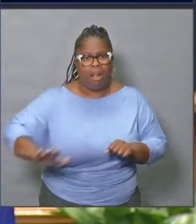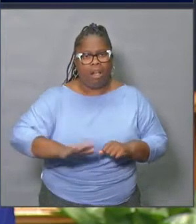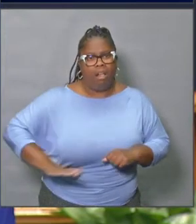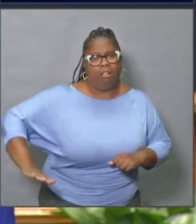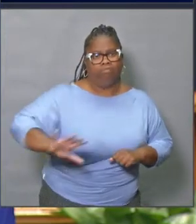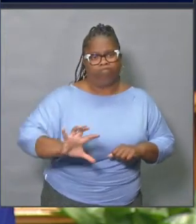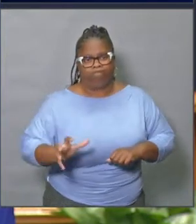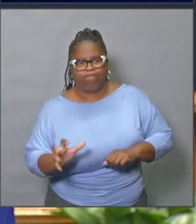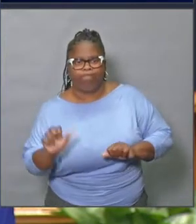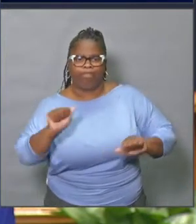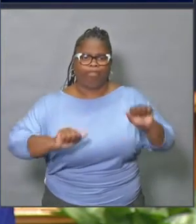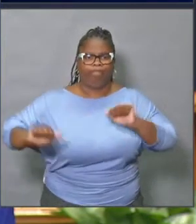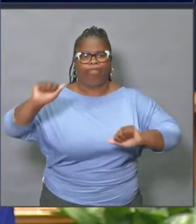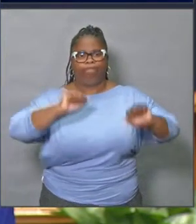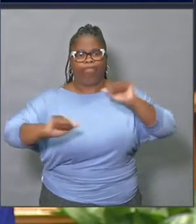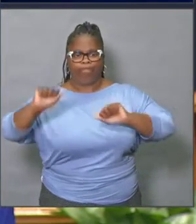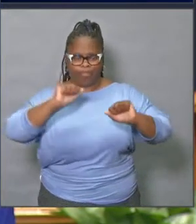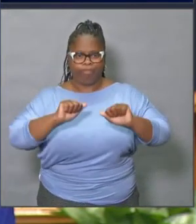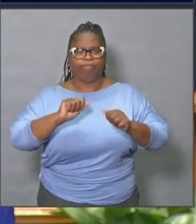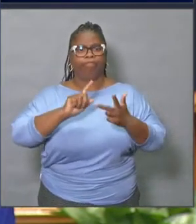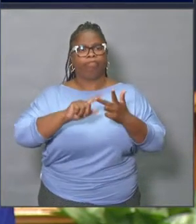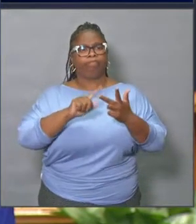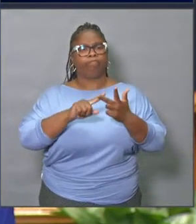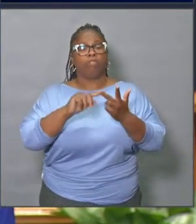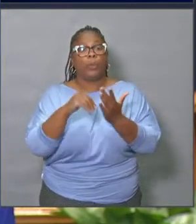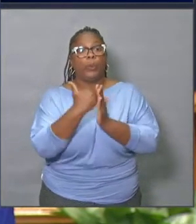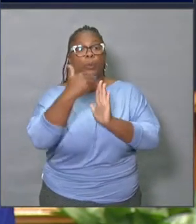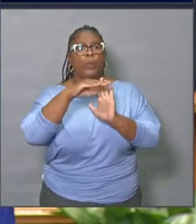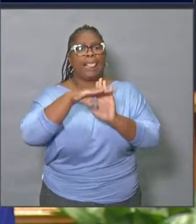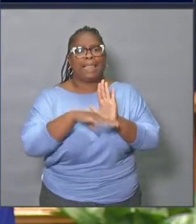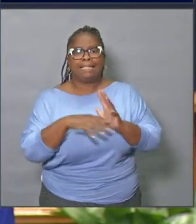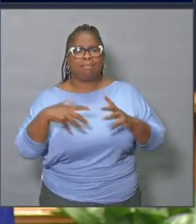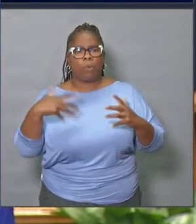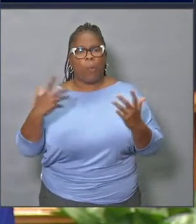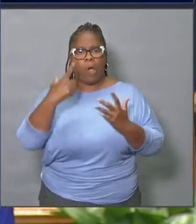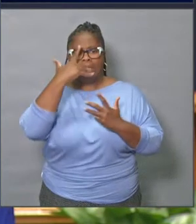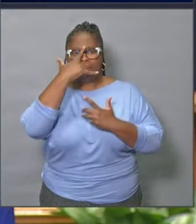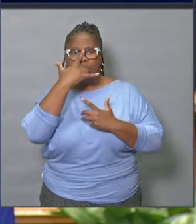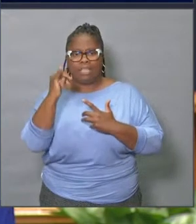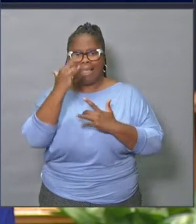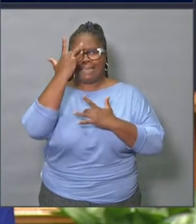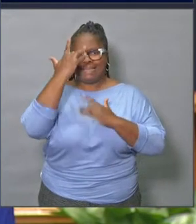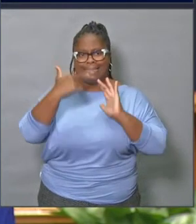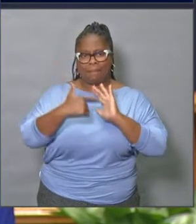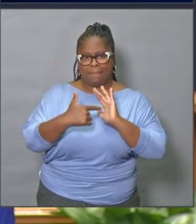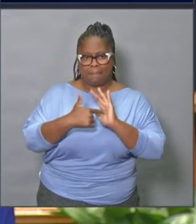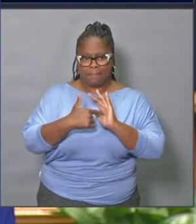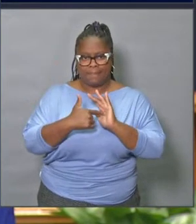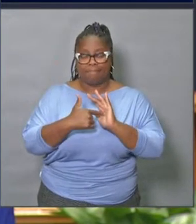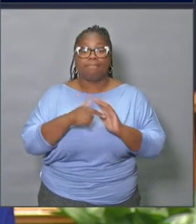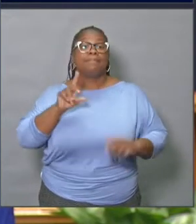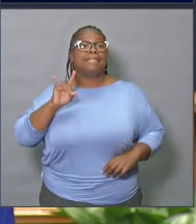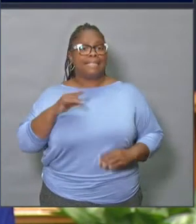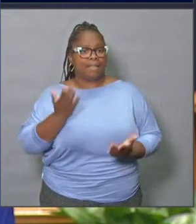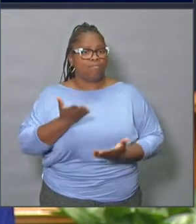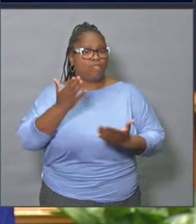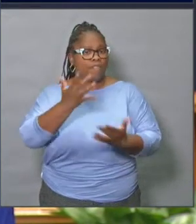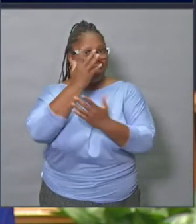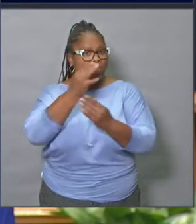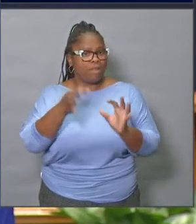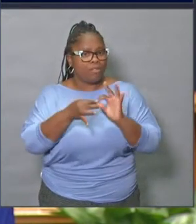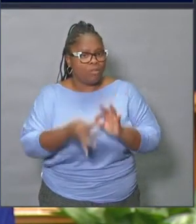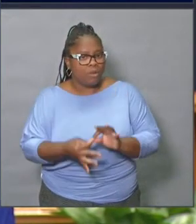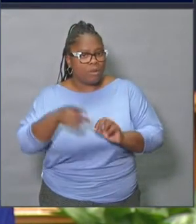of COVID-19 symptoms. Information was also provided on the use of personal protective equipment,